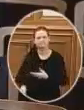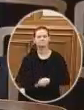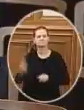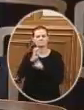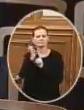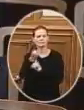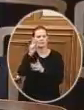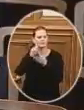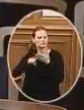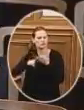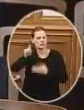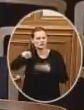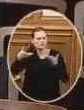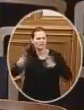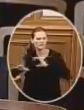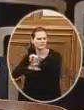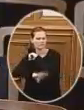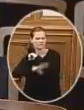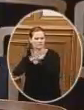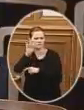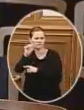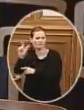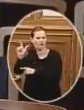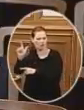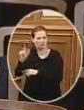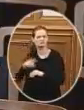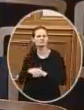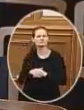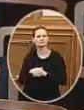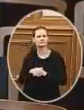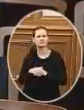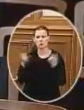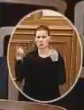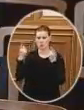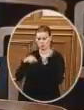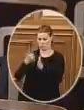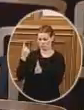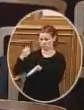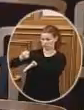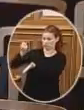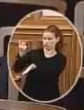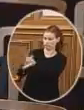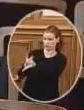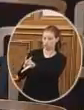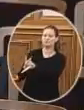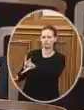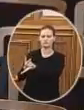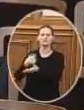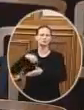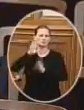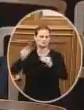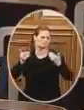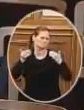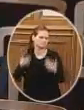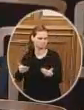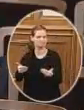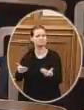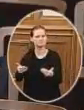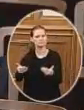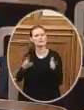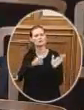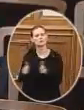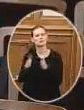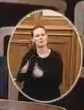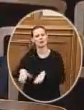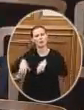that certification is there, then San Francisco and the America's Cup Event Authority join together to prepare for hosting